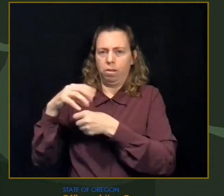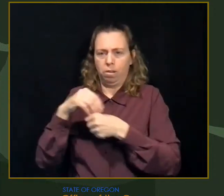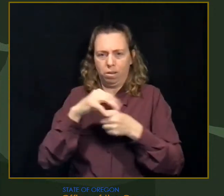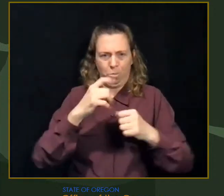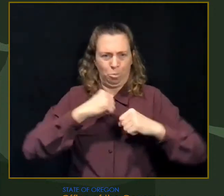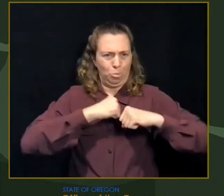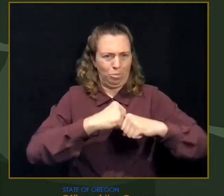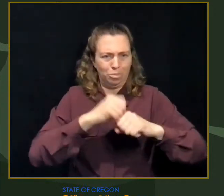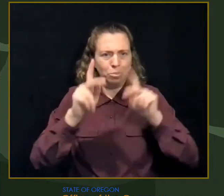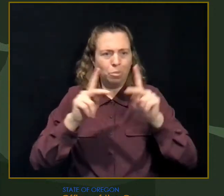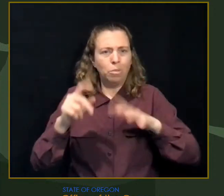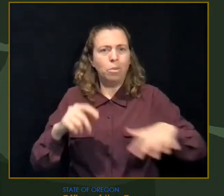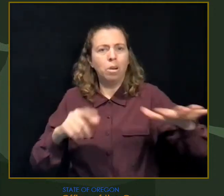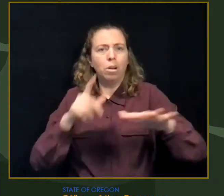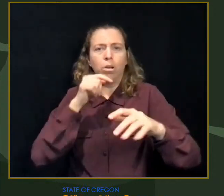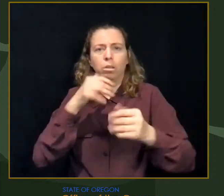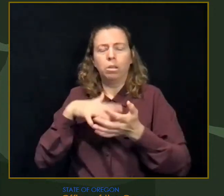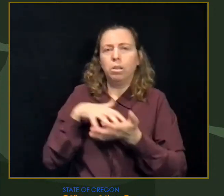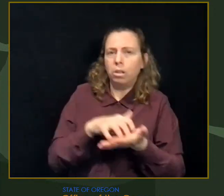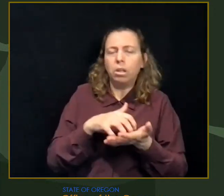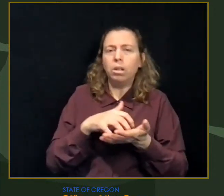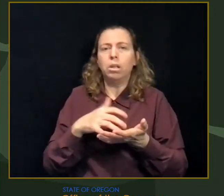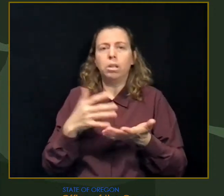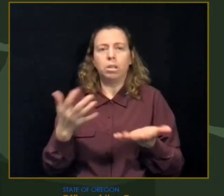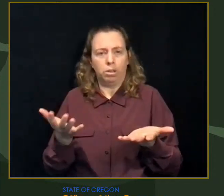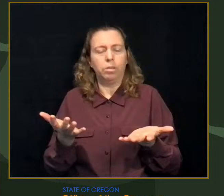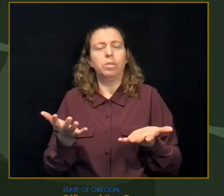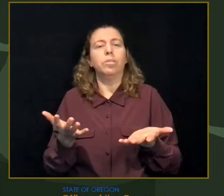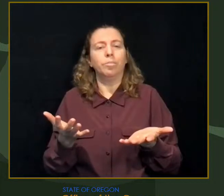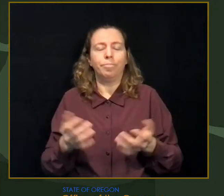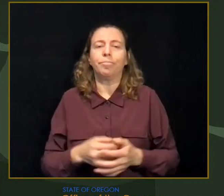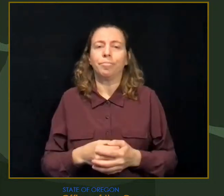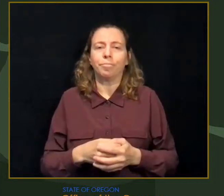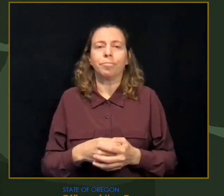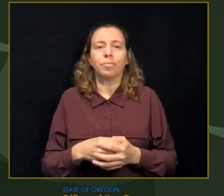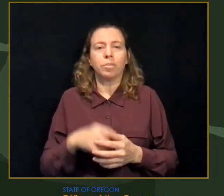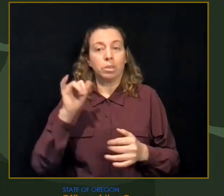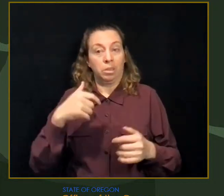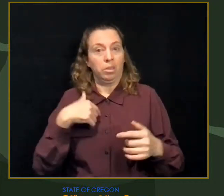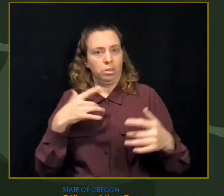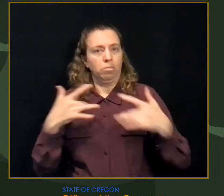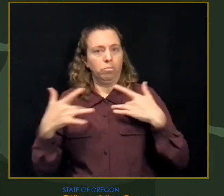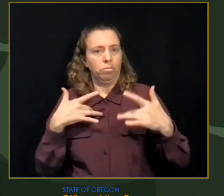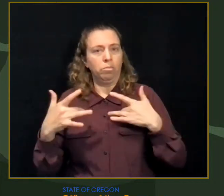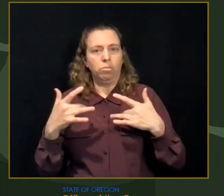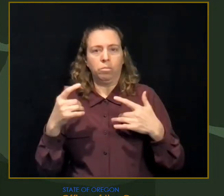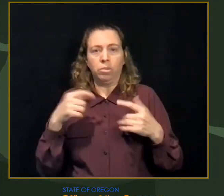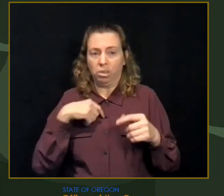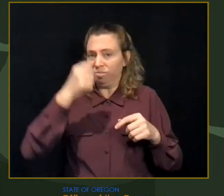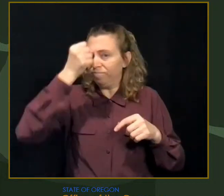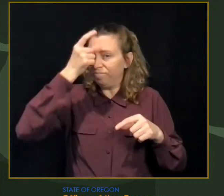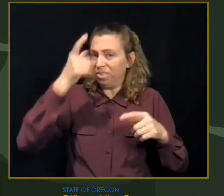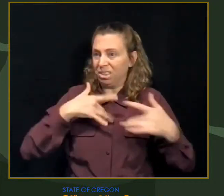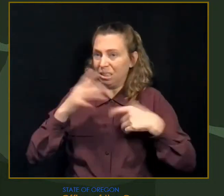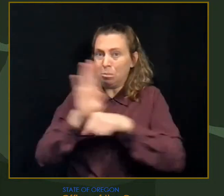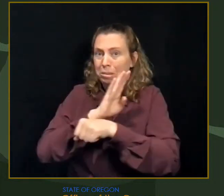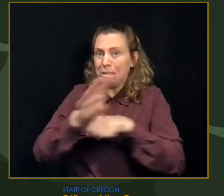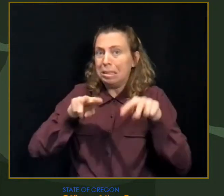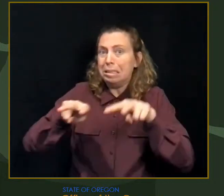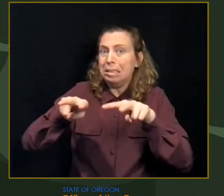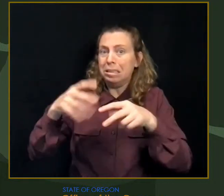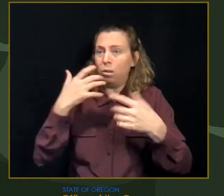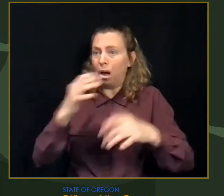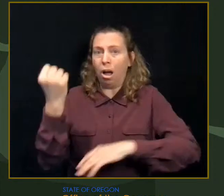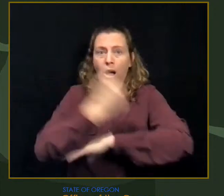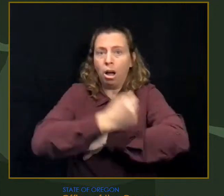am extremely concerned about the impacts to our businesses. And that's why I've worked with the Oregon legislature to get